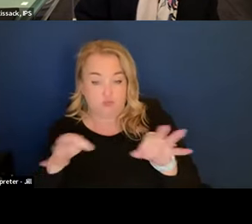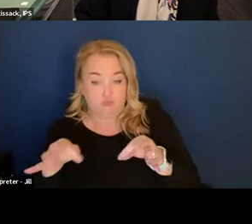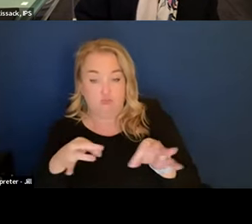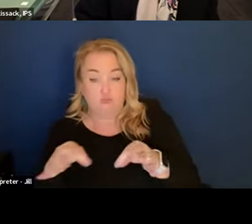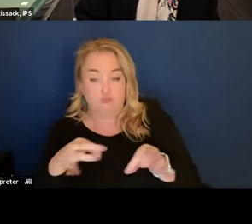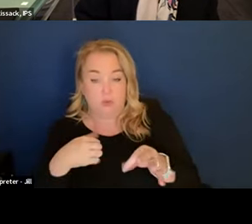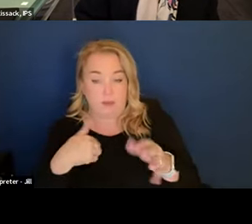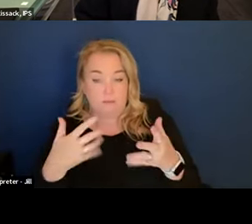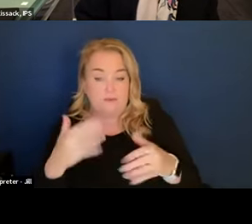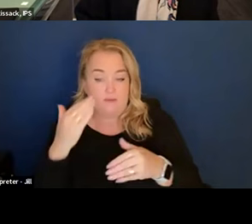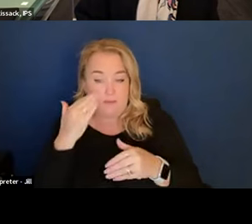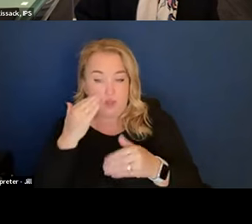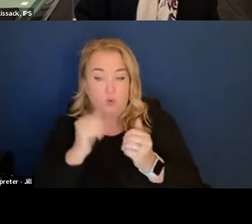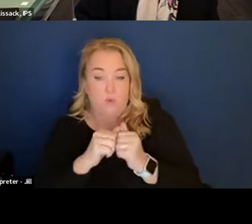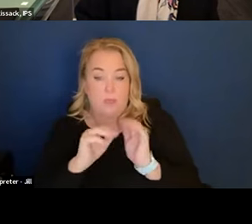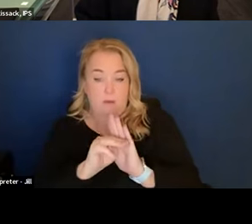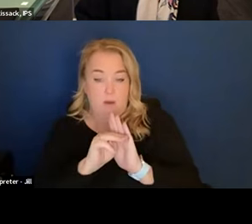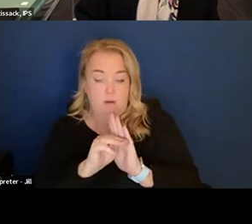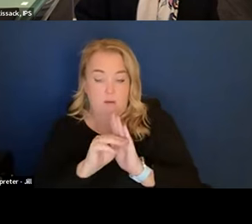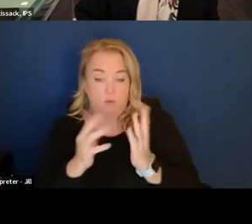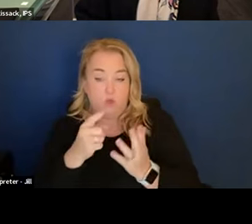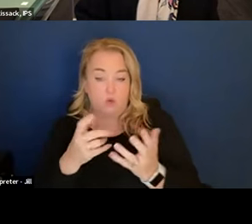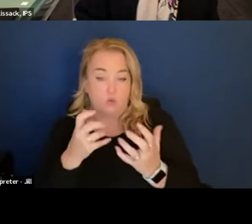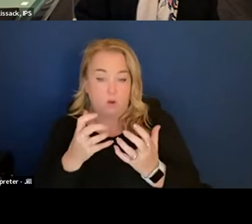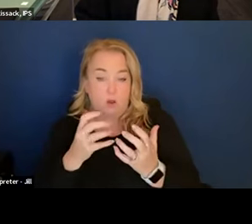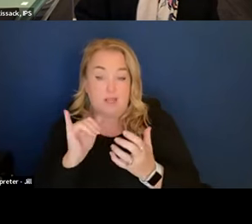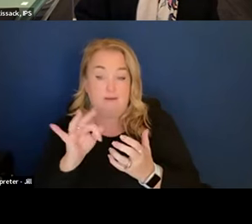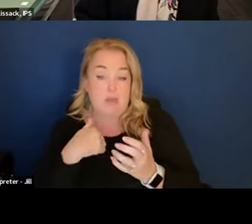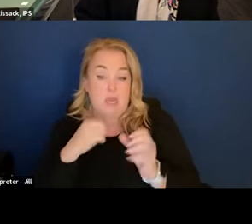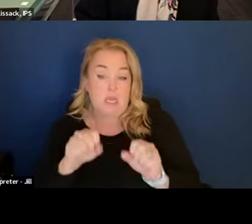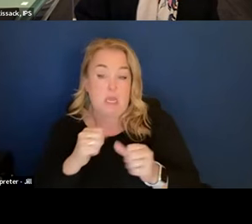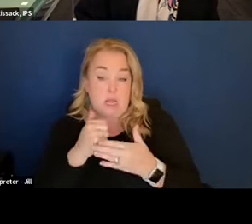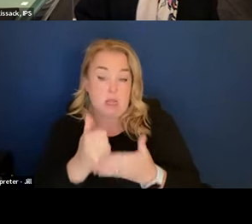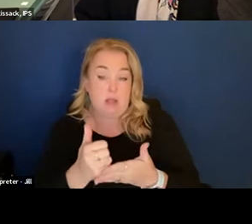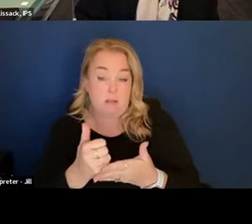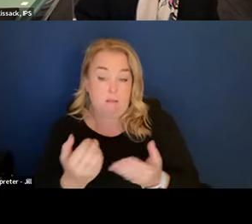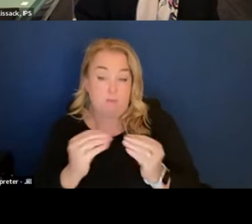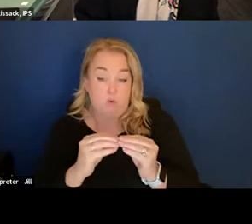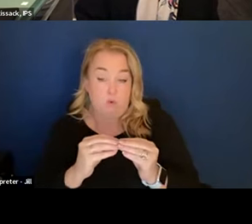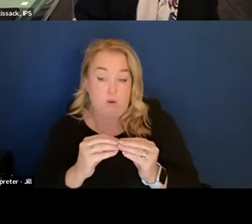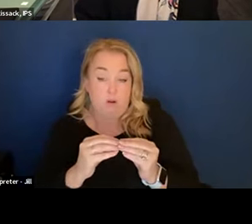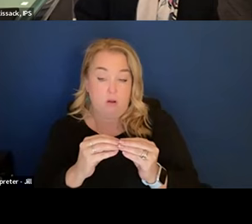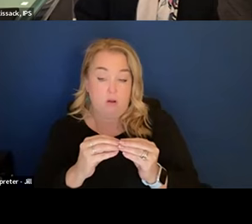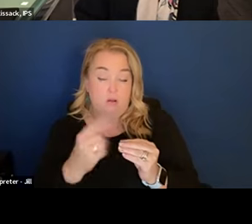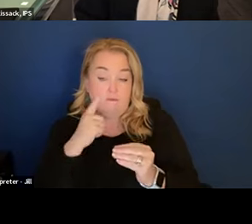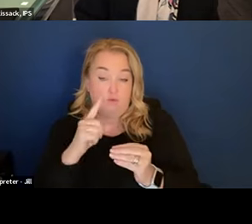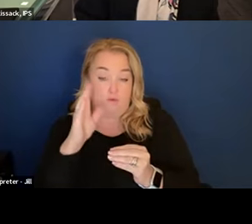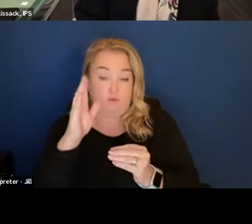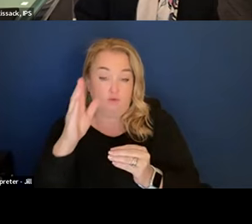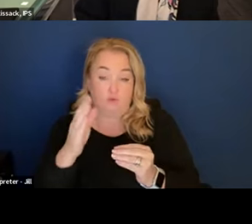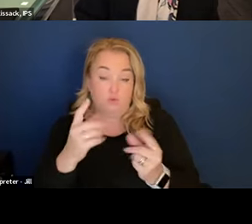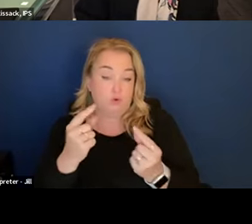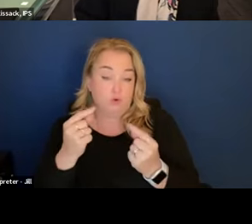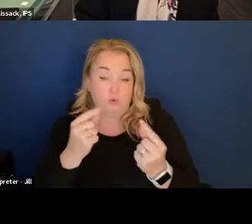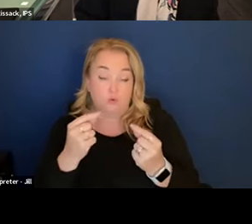I'm familiar with the model and what you guys are looking to do. So if I can be of assistance or moving forward or, you know, however I can